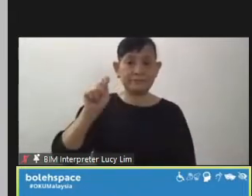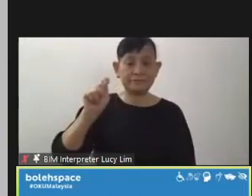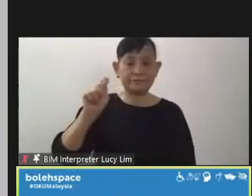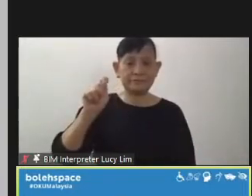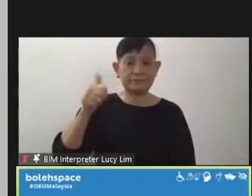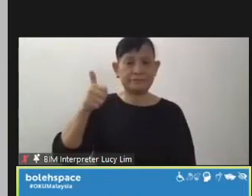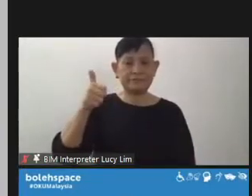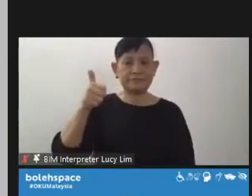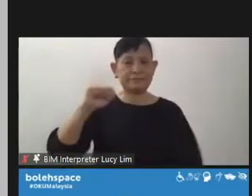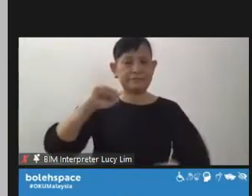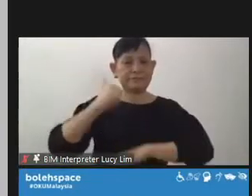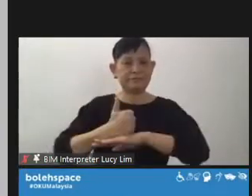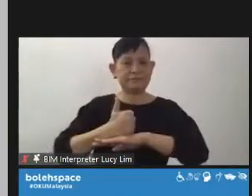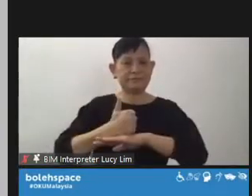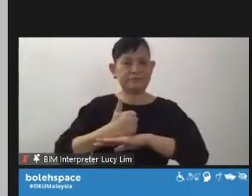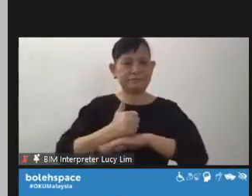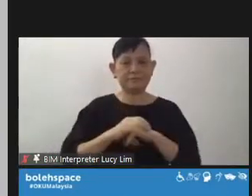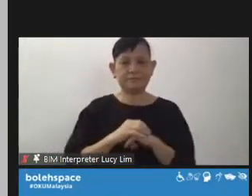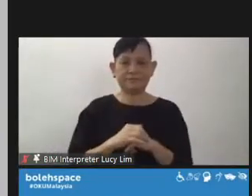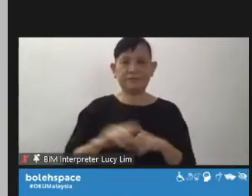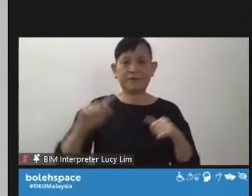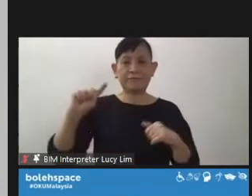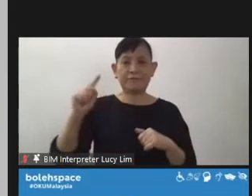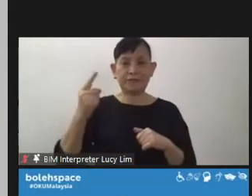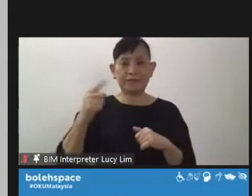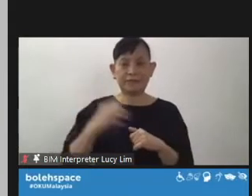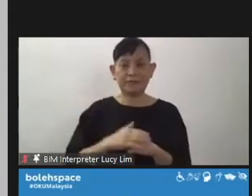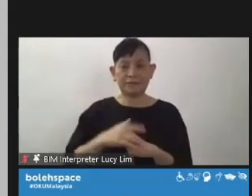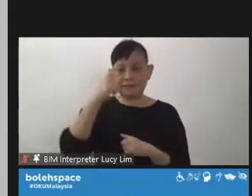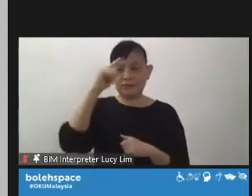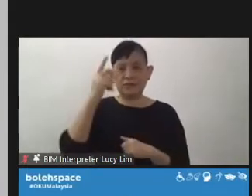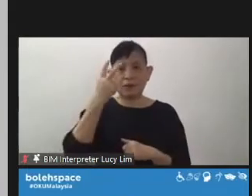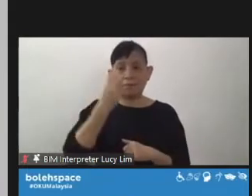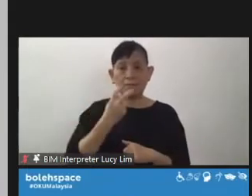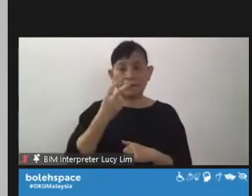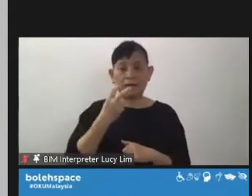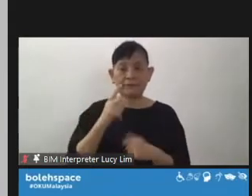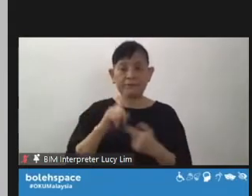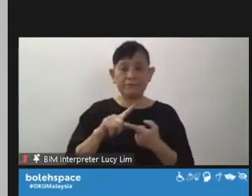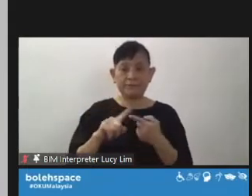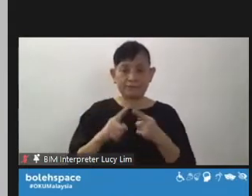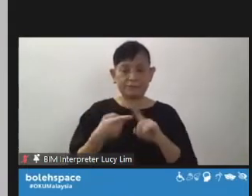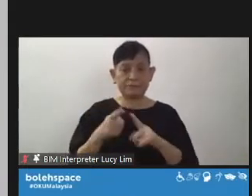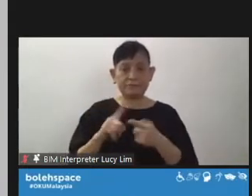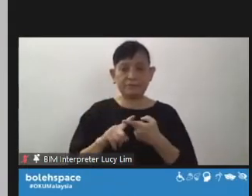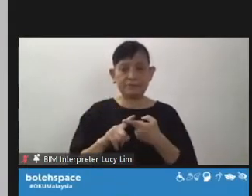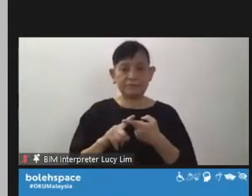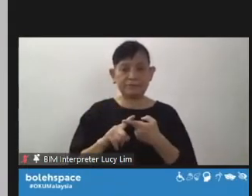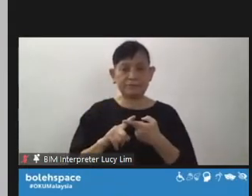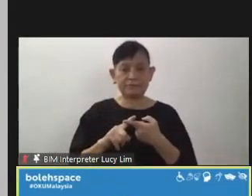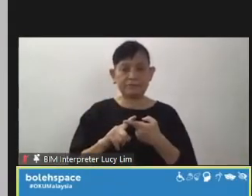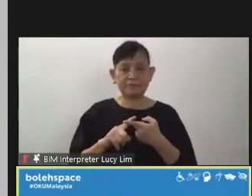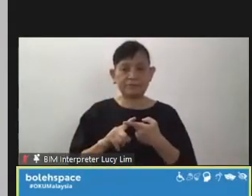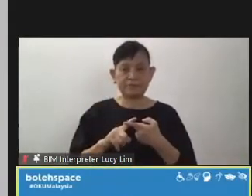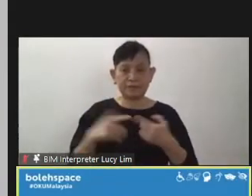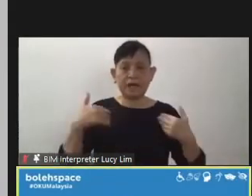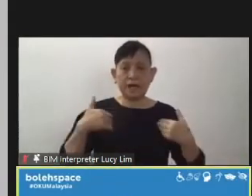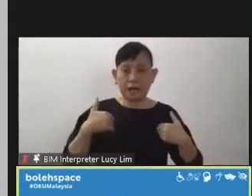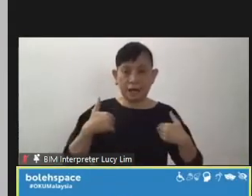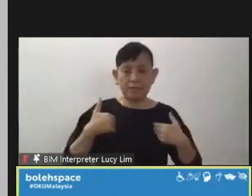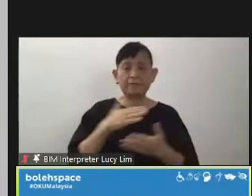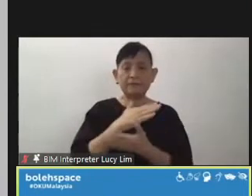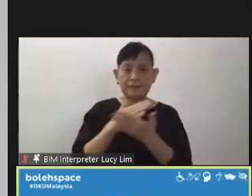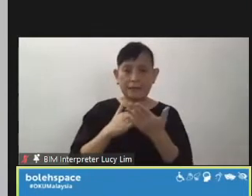Okay, awesome. Okay, first thing first, for our blind friends, like I said earlier, there will be some image